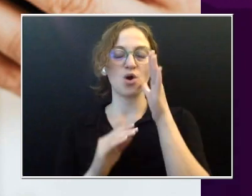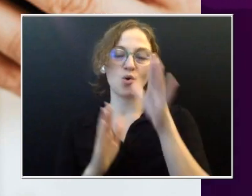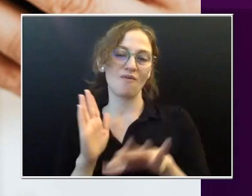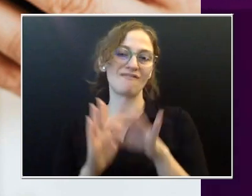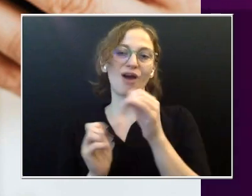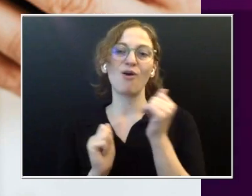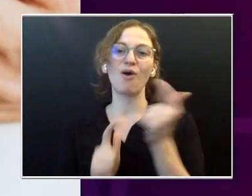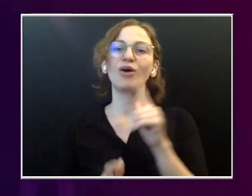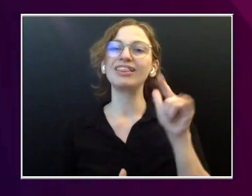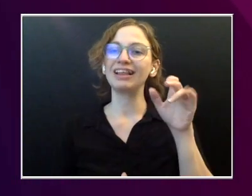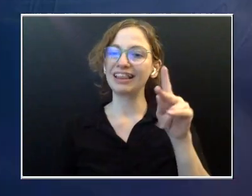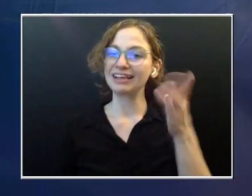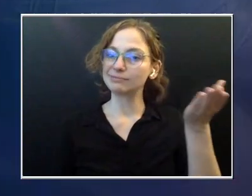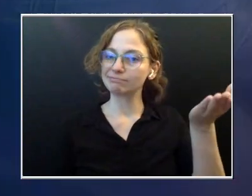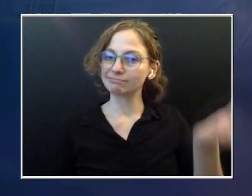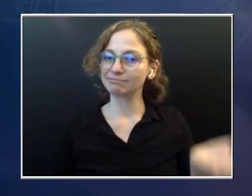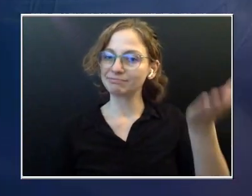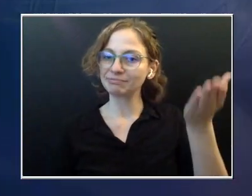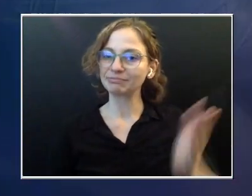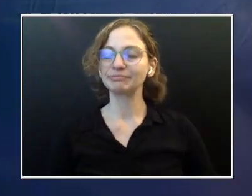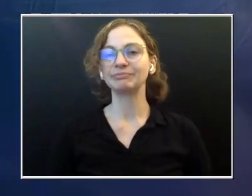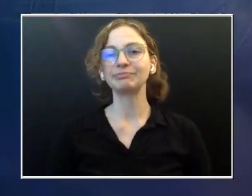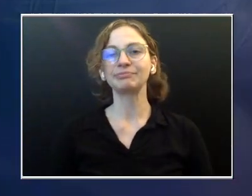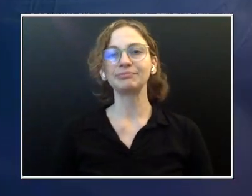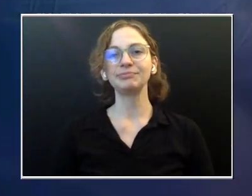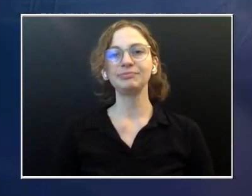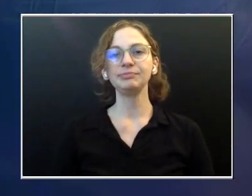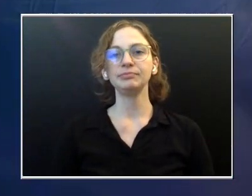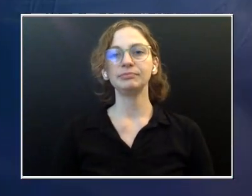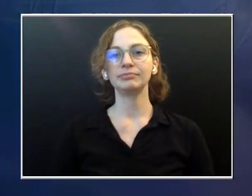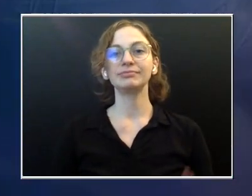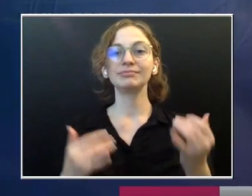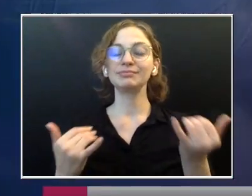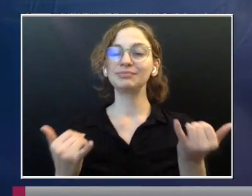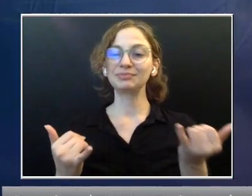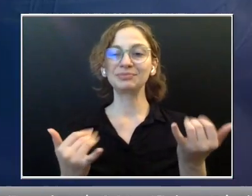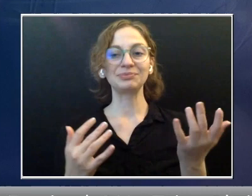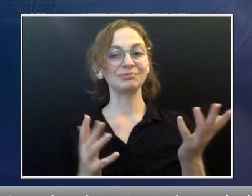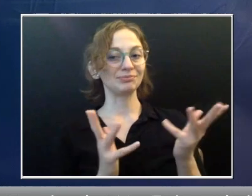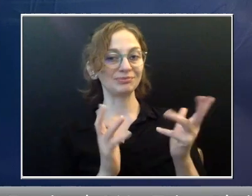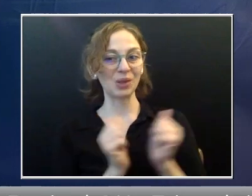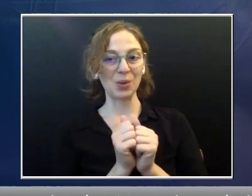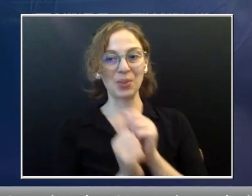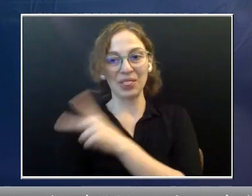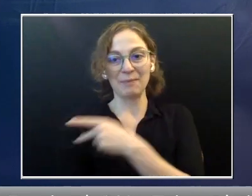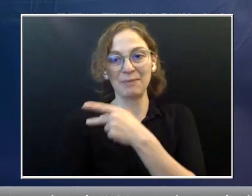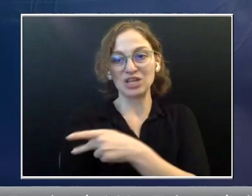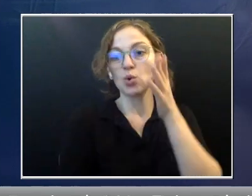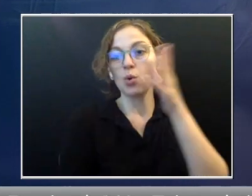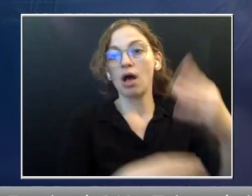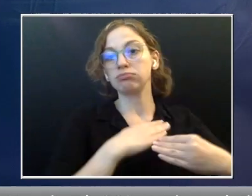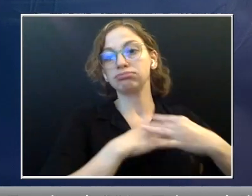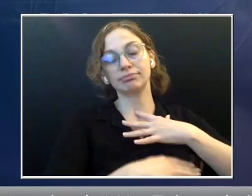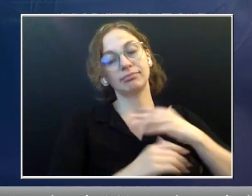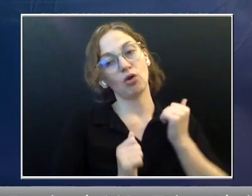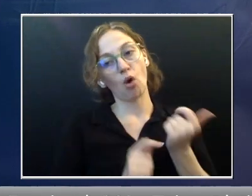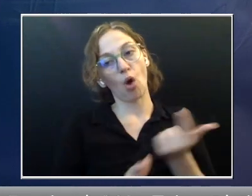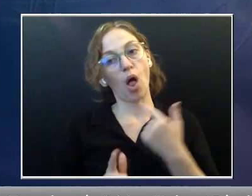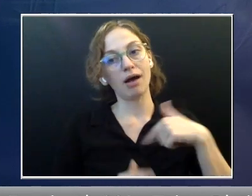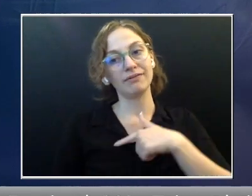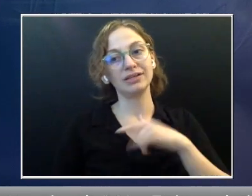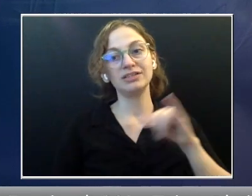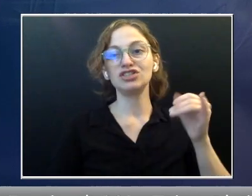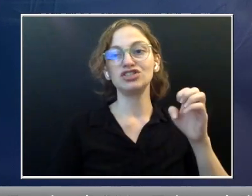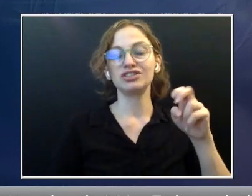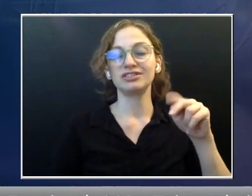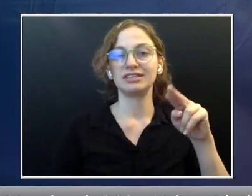there on your screen. And now to a patient who will inspire all of us. Janine Kiesling shows us how Angela